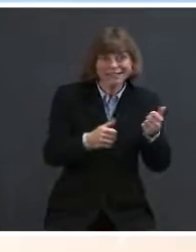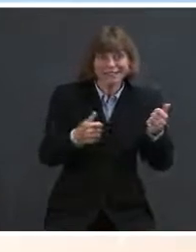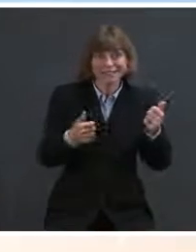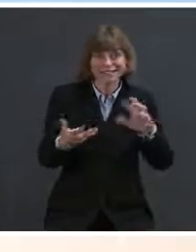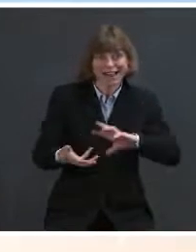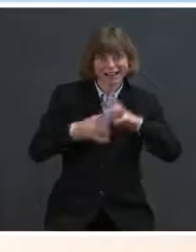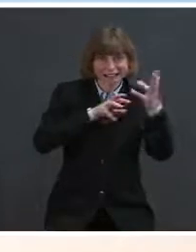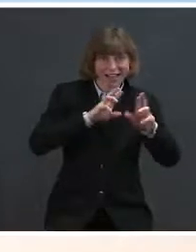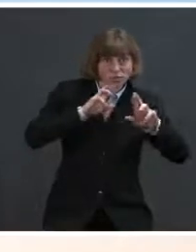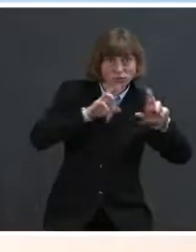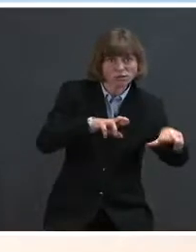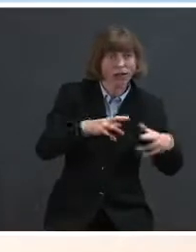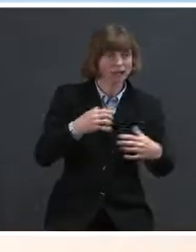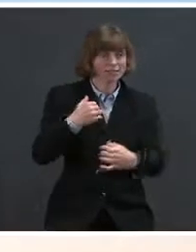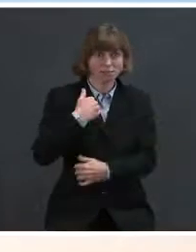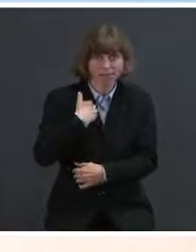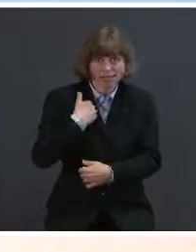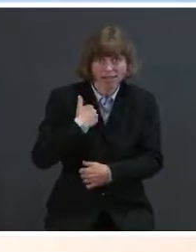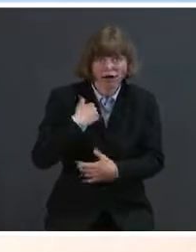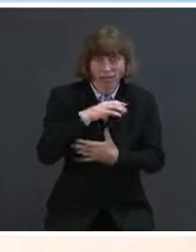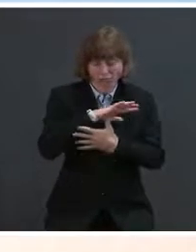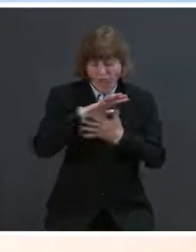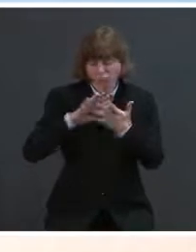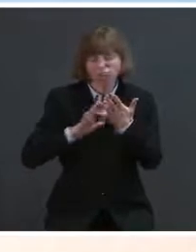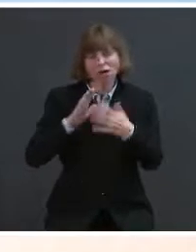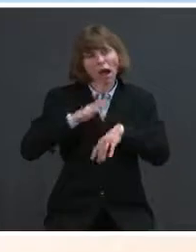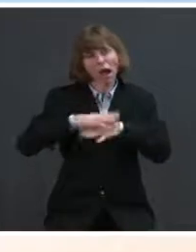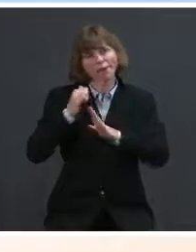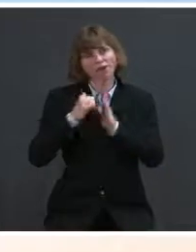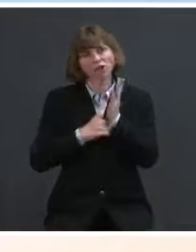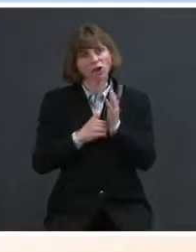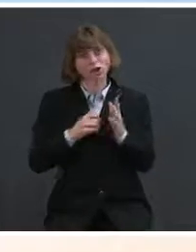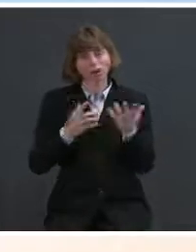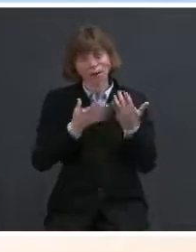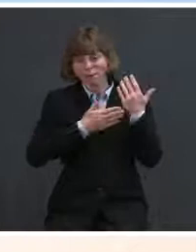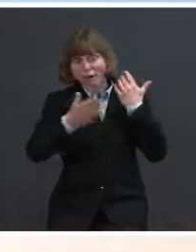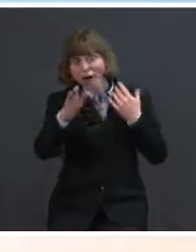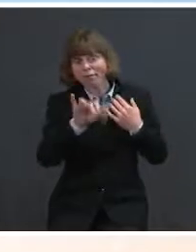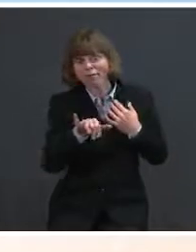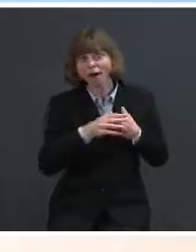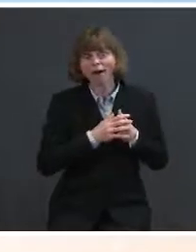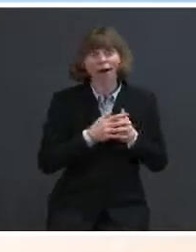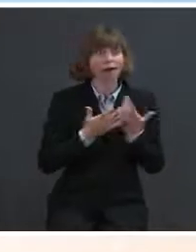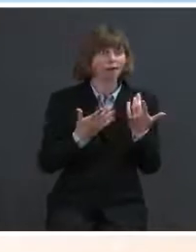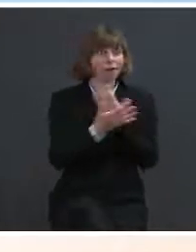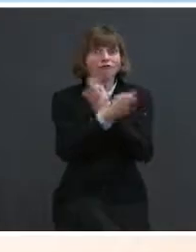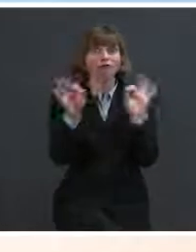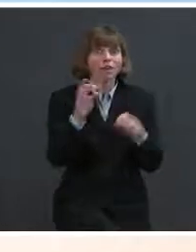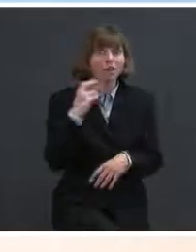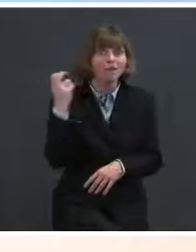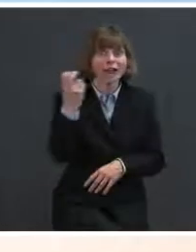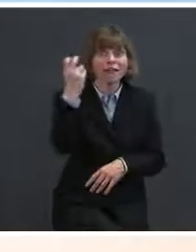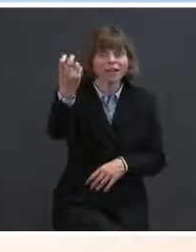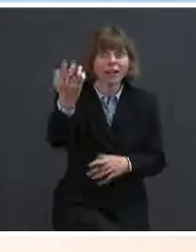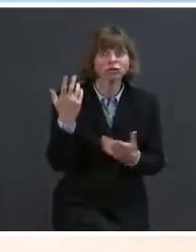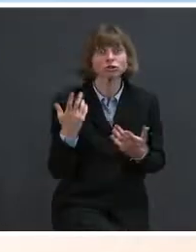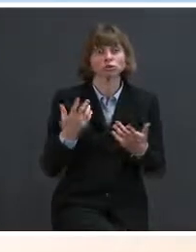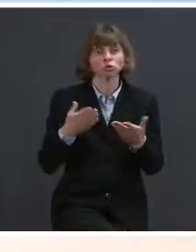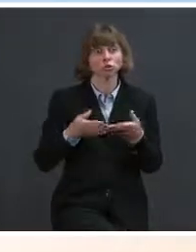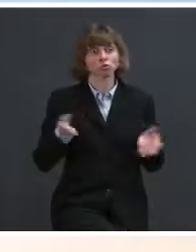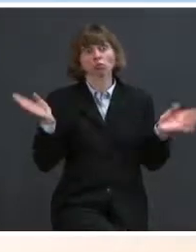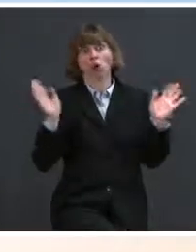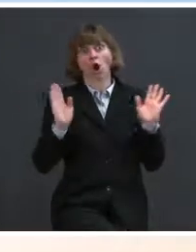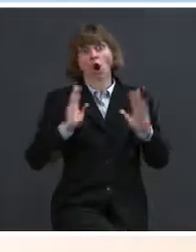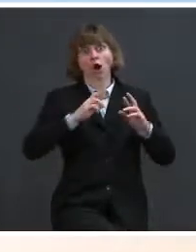of our militaries in that space is already on the agenda. Where we go from there, on everything from freedom of navigation to broader regional security